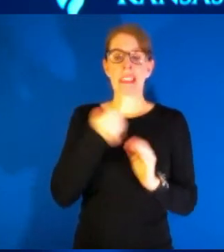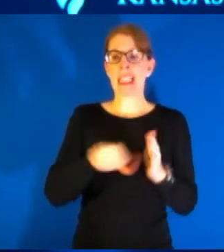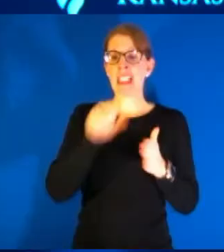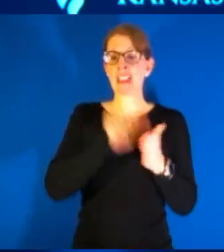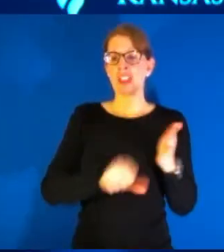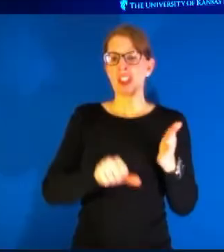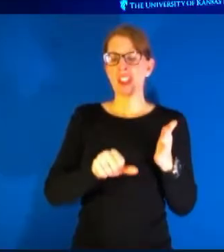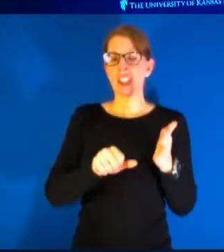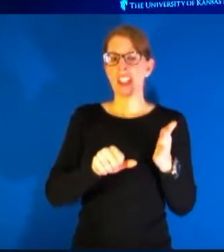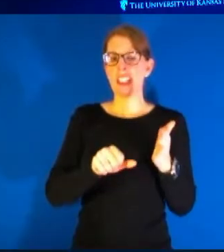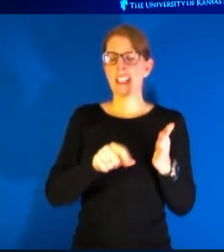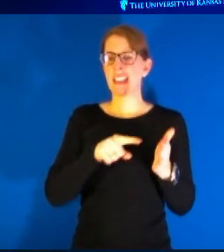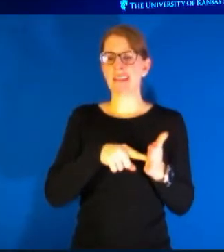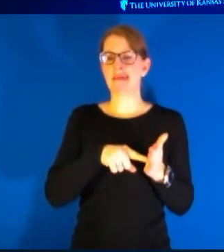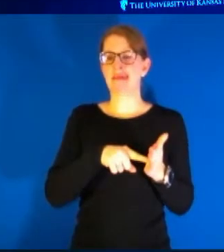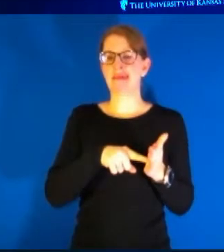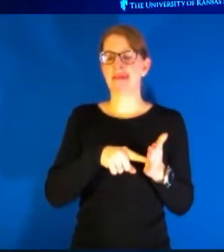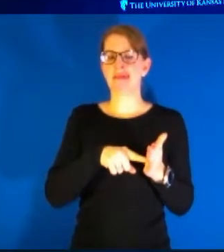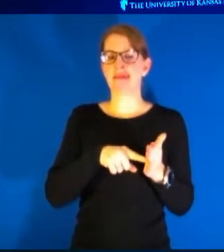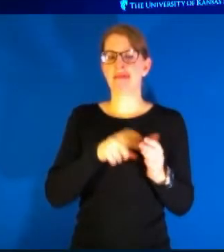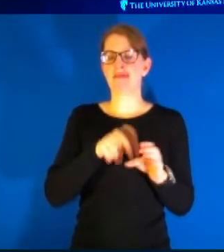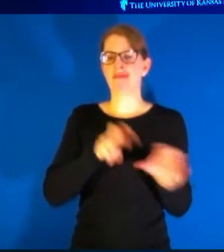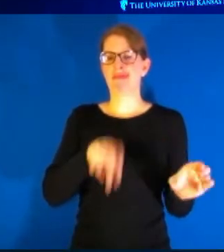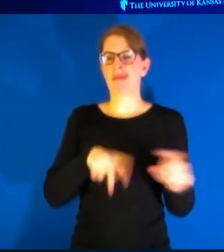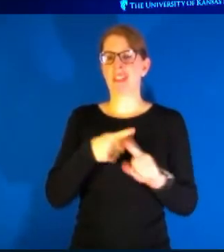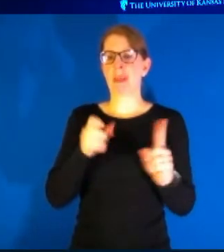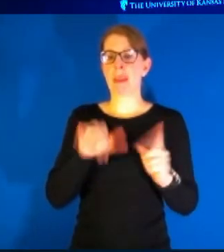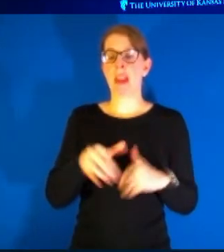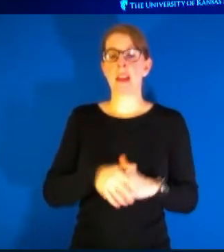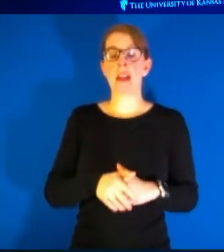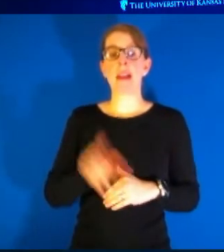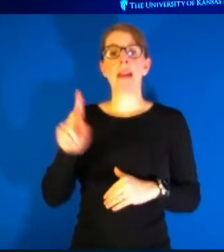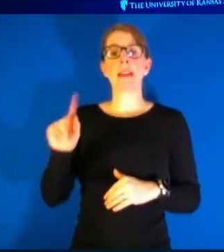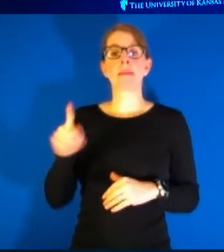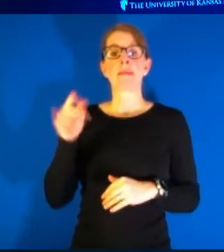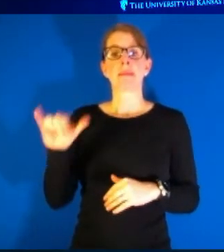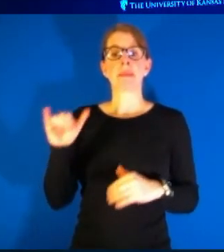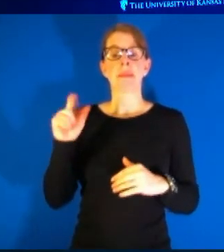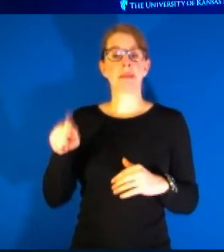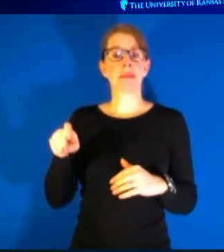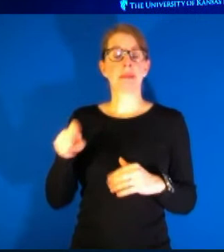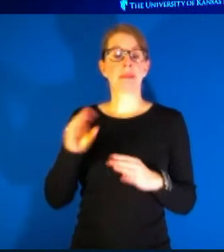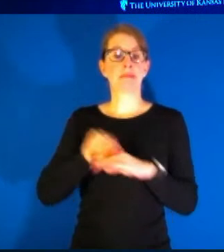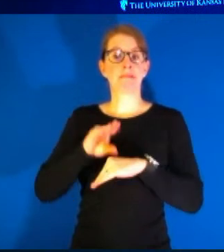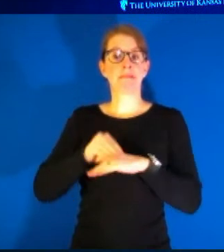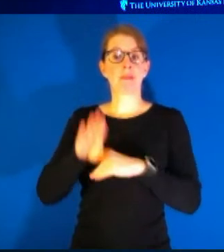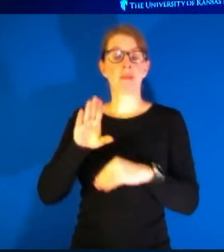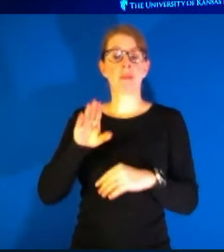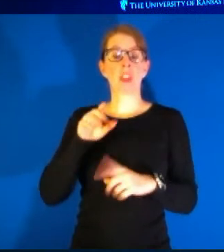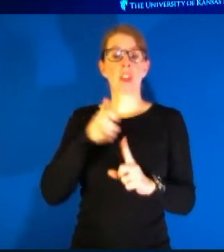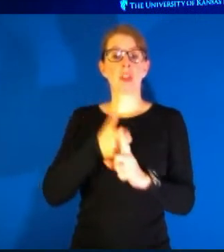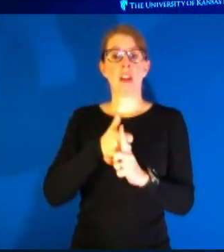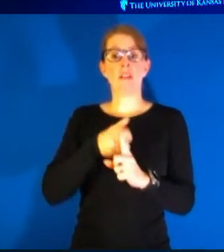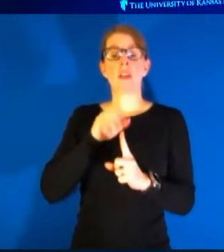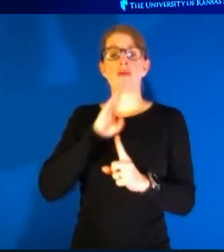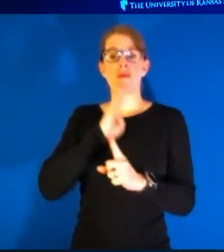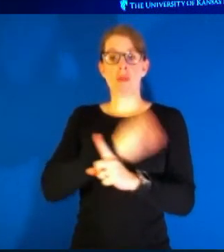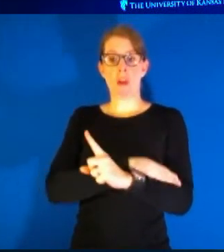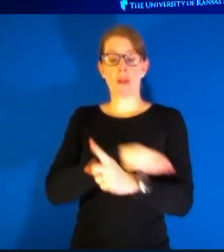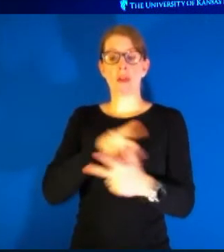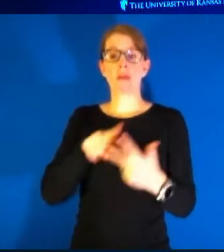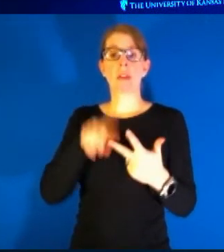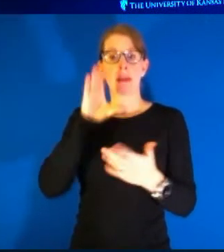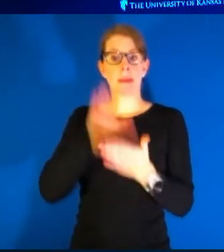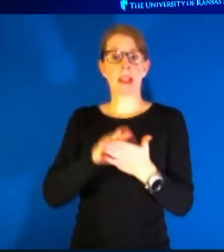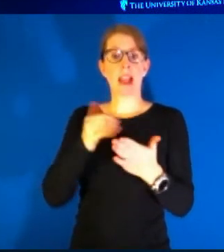from that. Dr. Hawkinson, Kathy needs some advice if you could help her out. So she's, her and her daughter, her husband, they have tickets to a big concert,